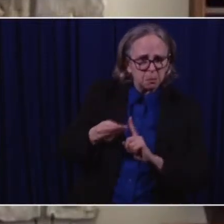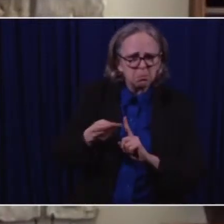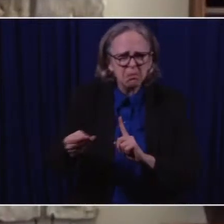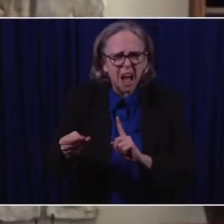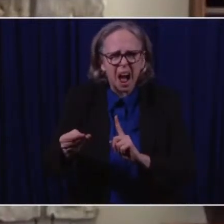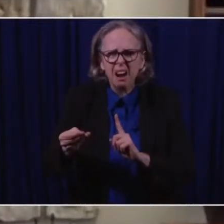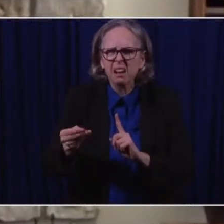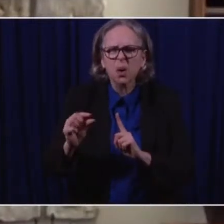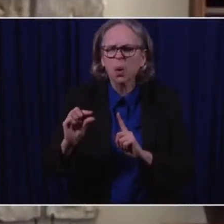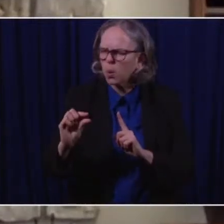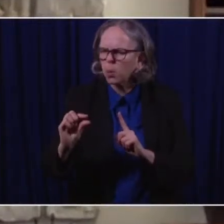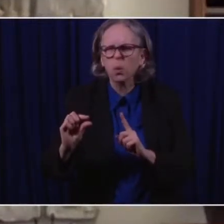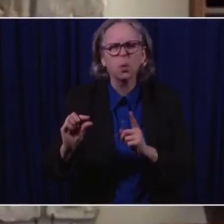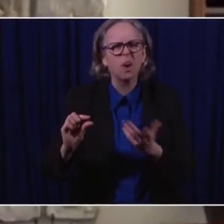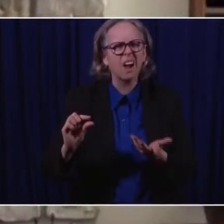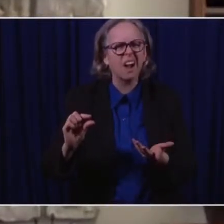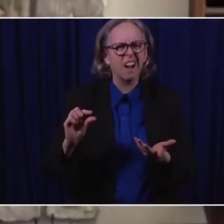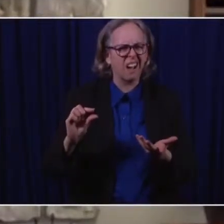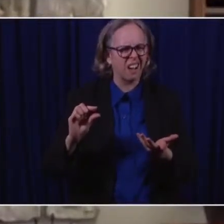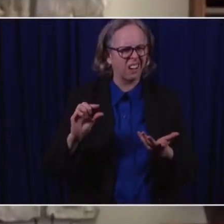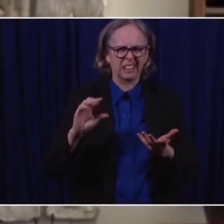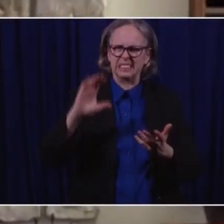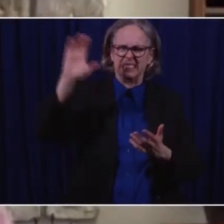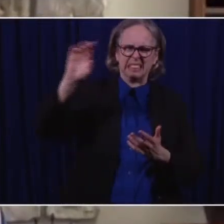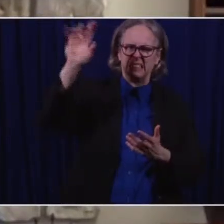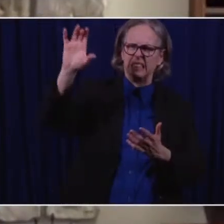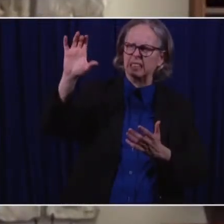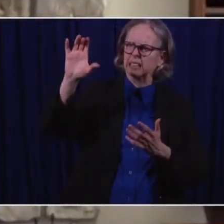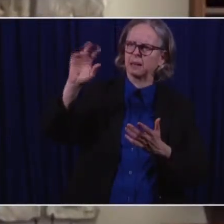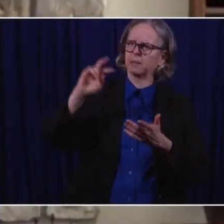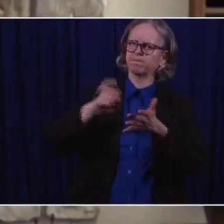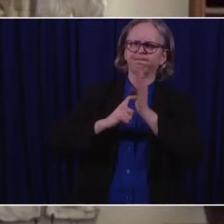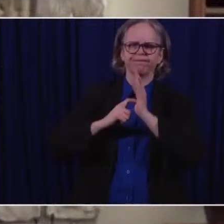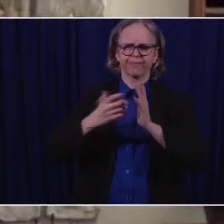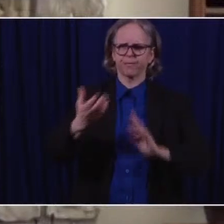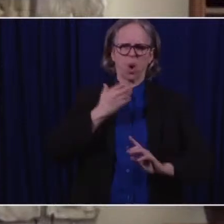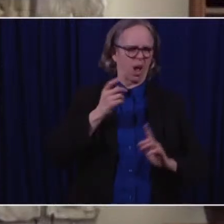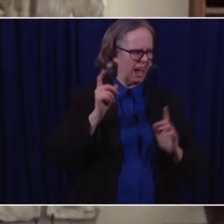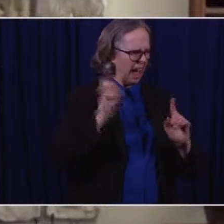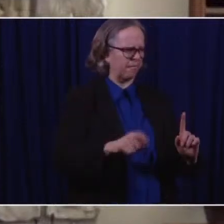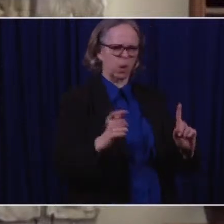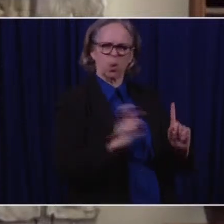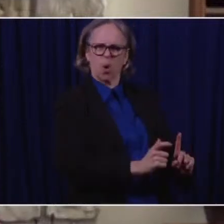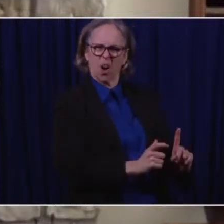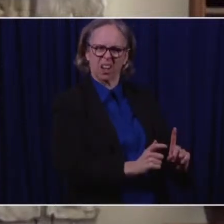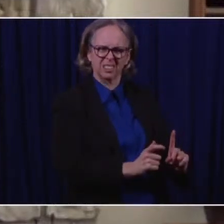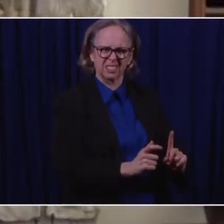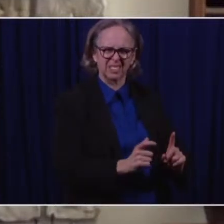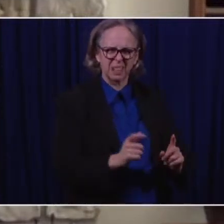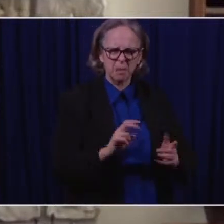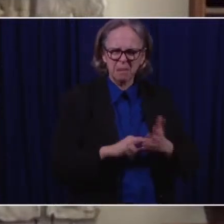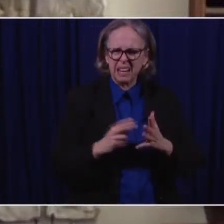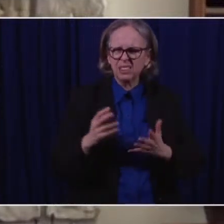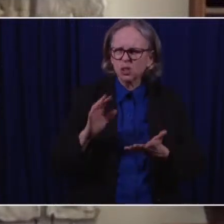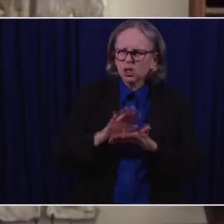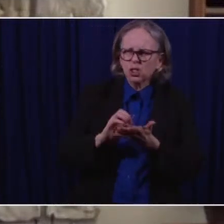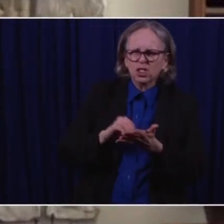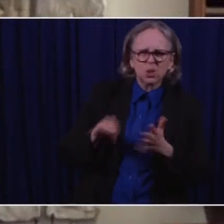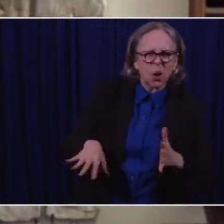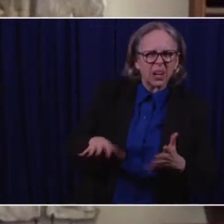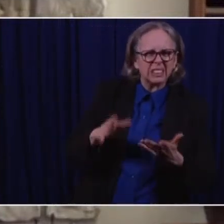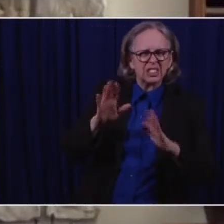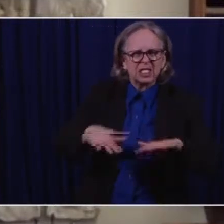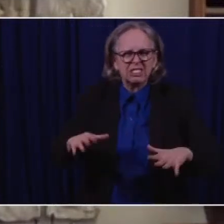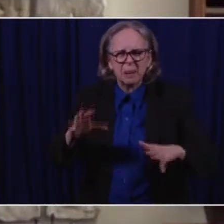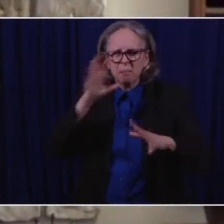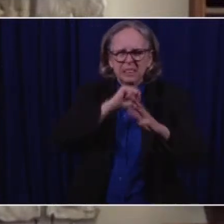we're quarantining them, but no one ever gets sick, even though that child was exposed. So anecdotally,